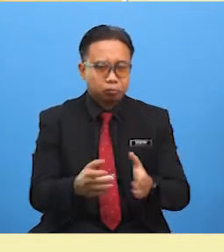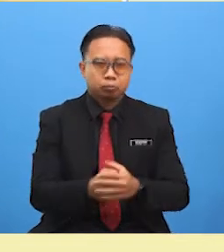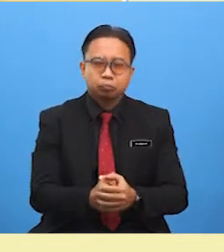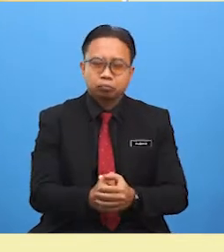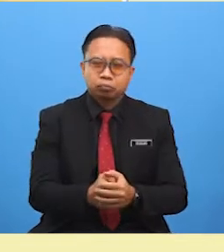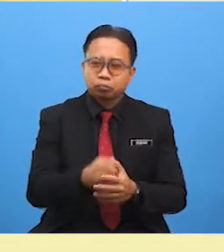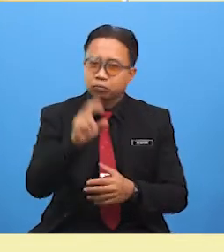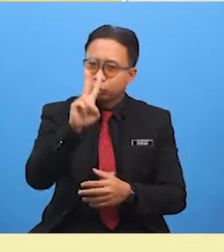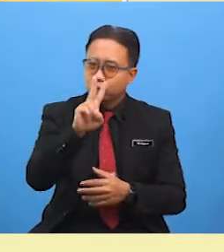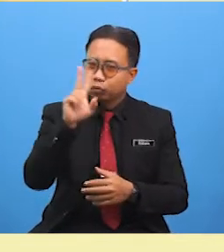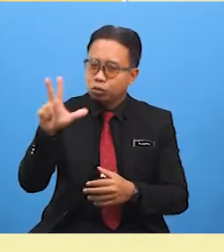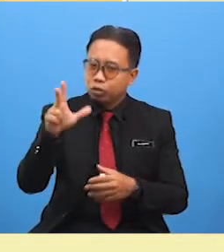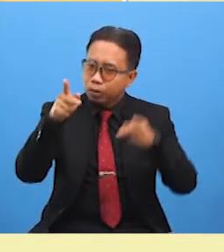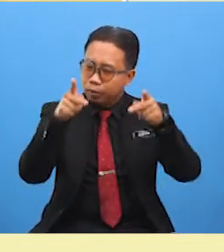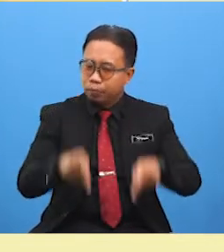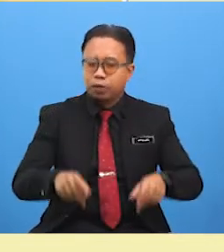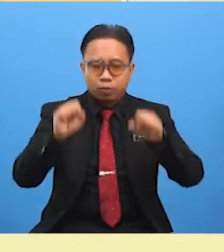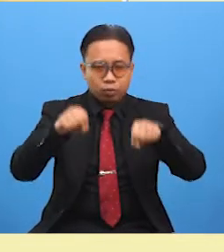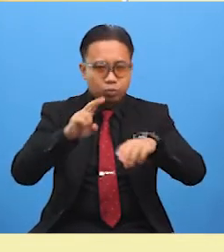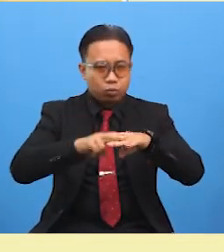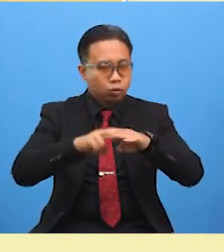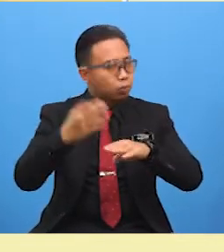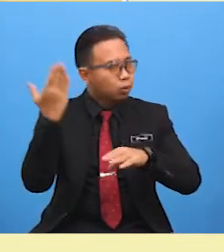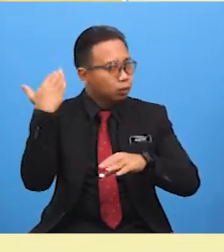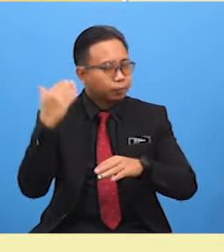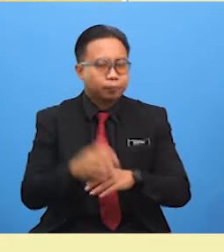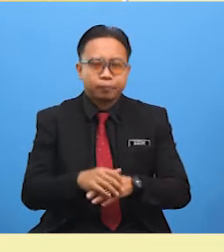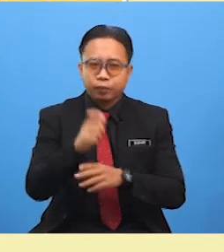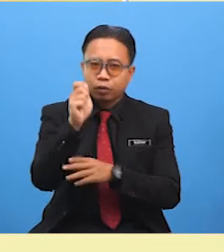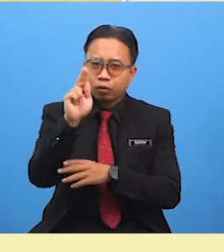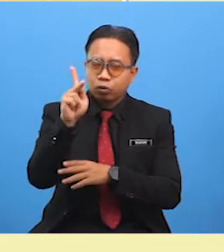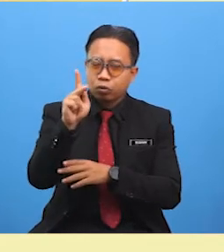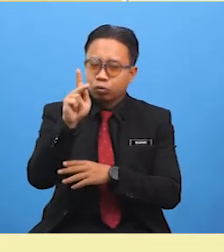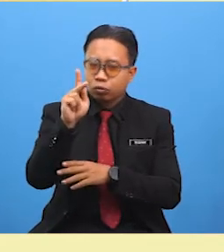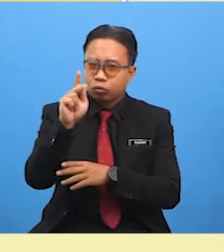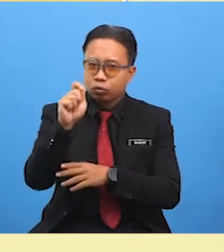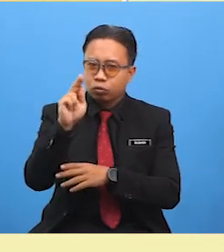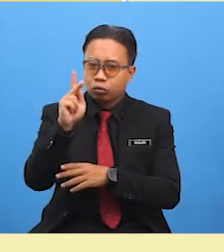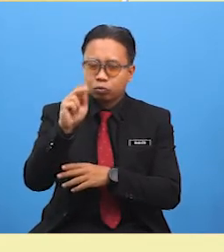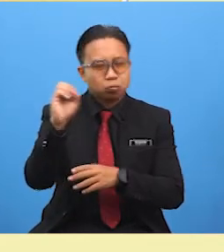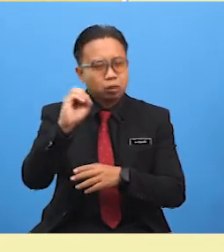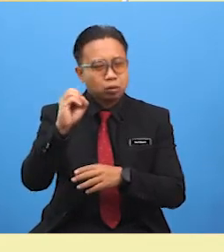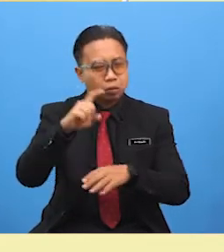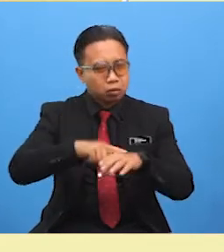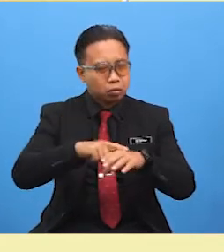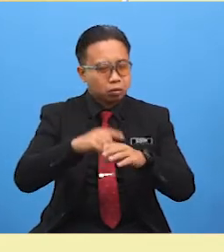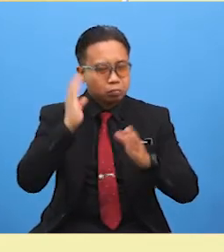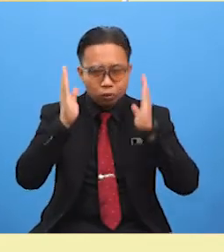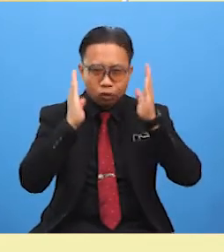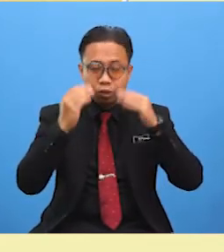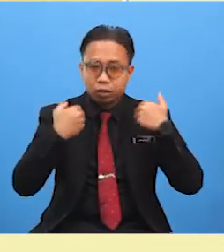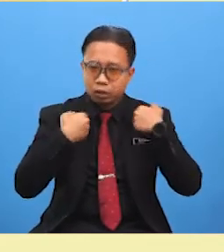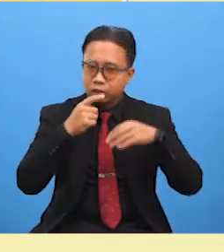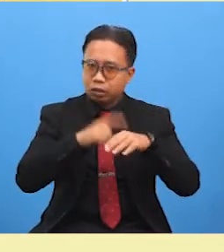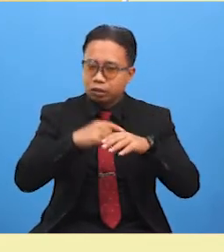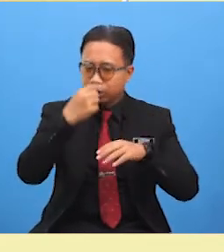people can sit in the back. Tuk-tuk is actually really famous in Thailand. We do not have it here in Malaysia, but if you do visit Thailand, you should